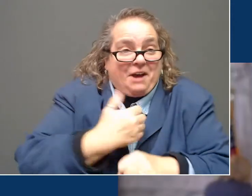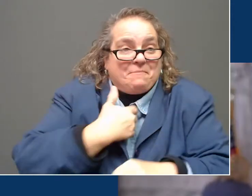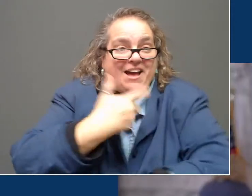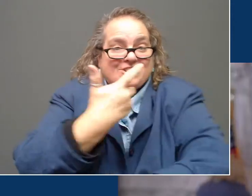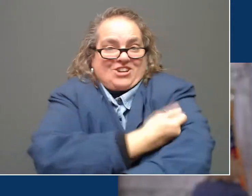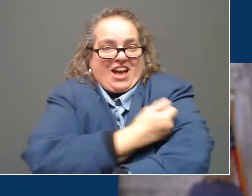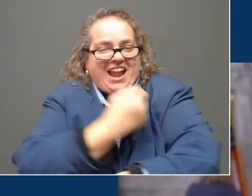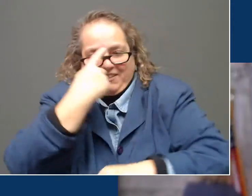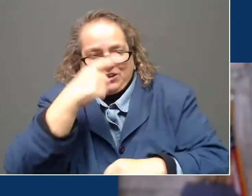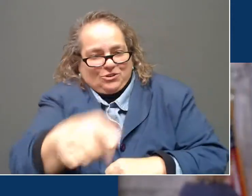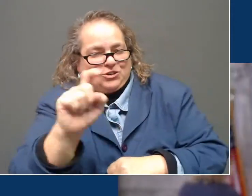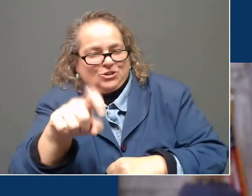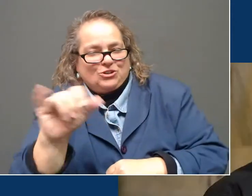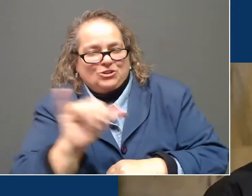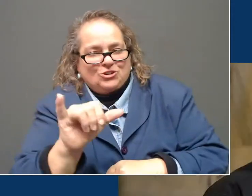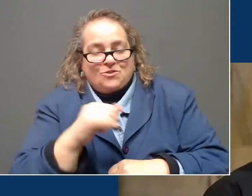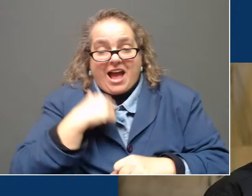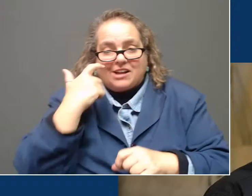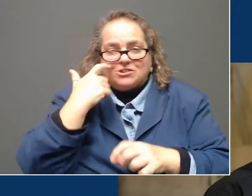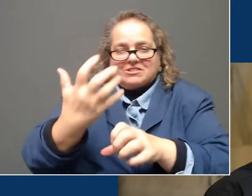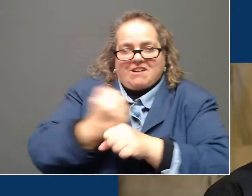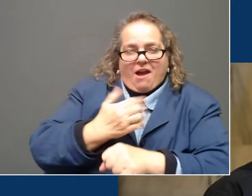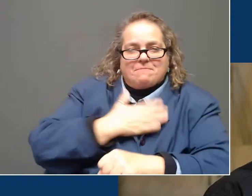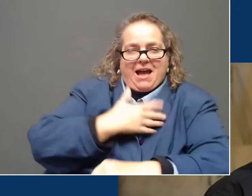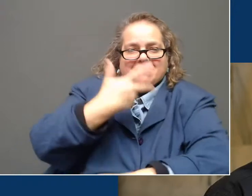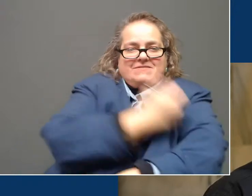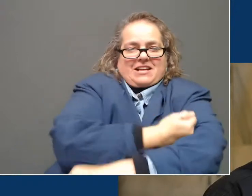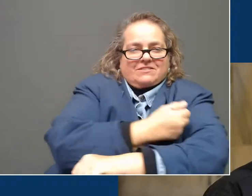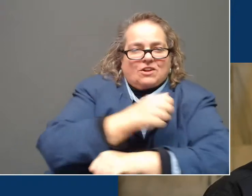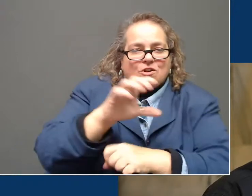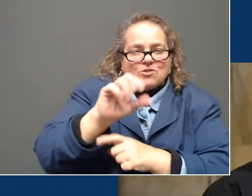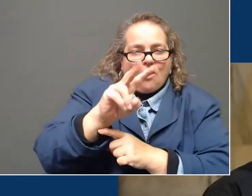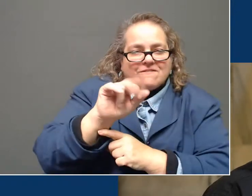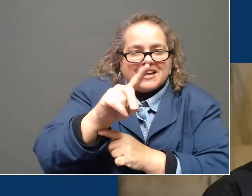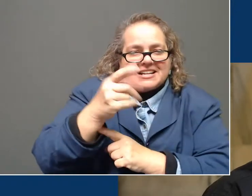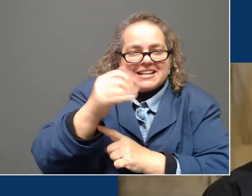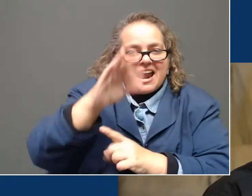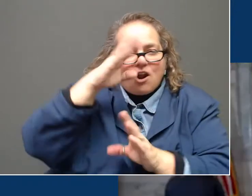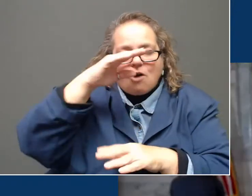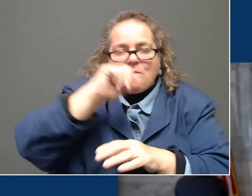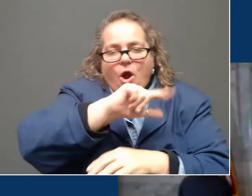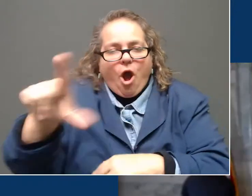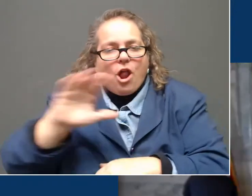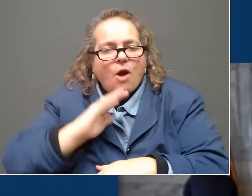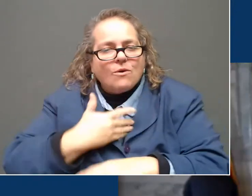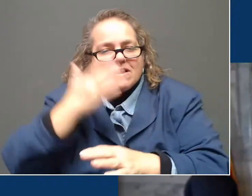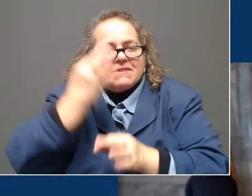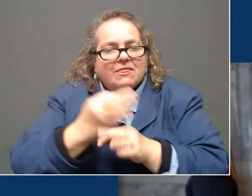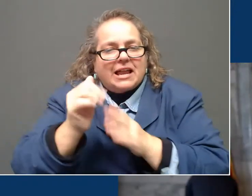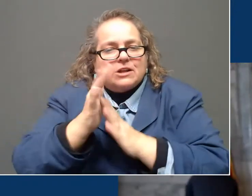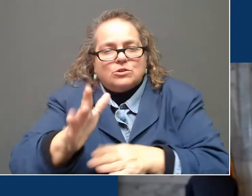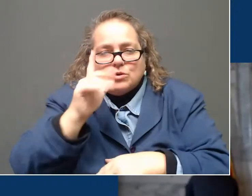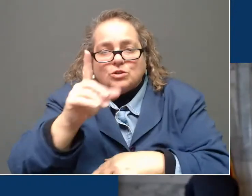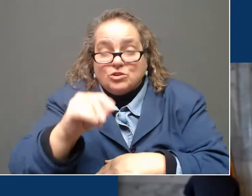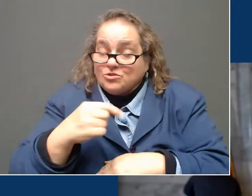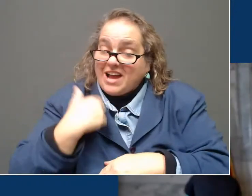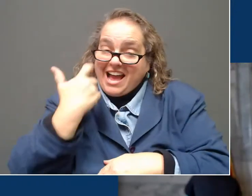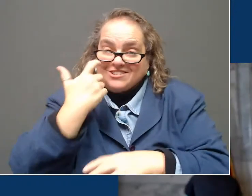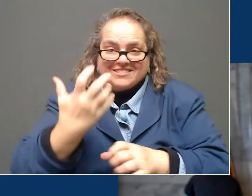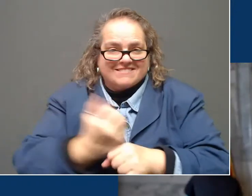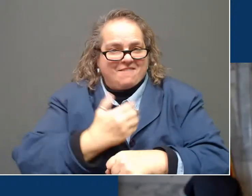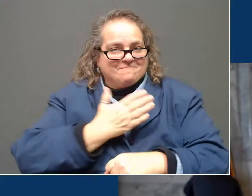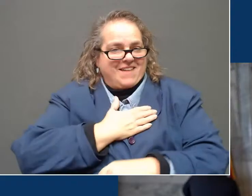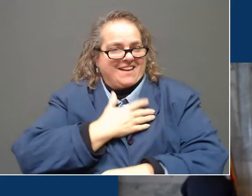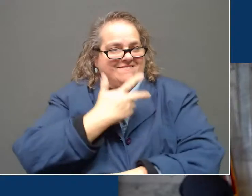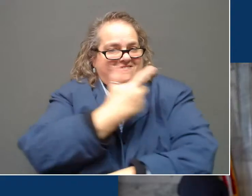Hi, I'm Barbara Hager, the pastor of Broadway Temple AME Zion Church in Louisville, Kentucky. I'm Bishop John Stowe of the Catholic Diocese of